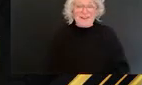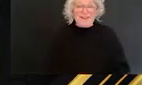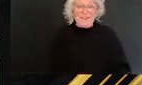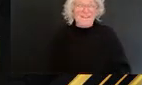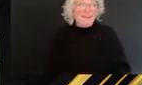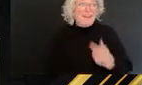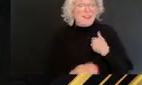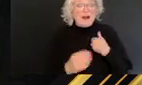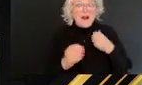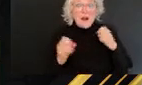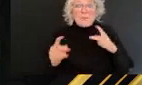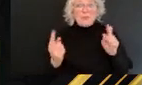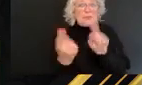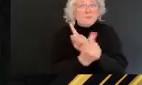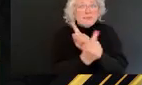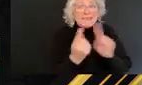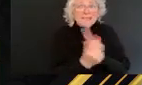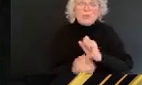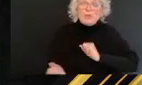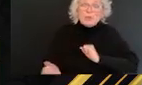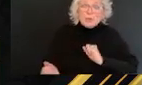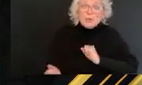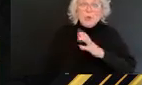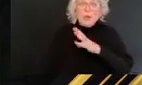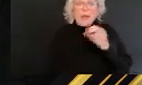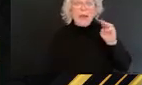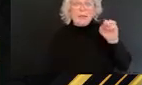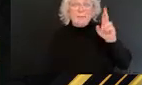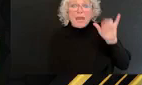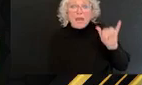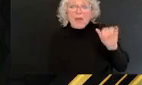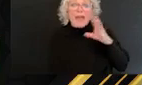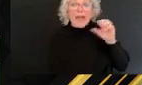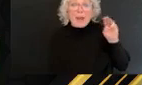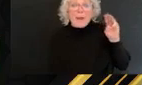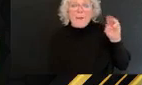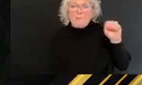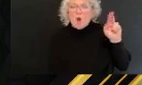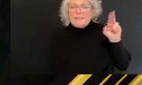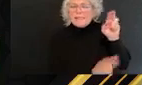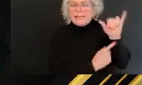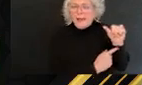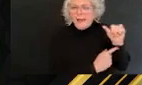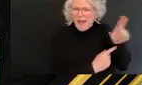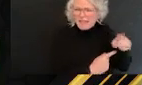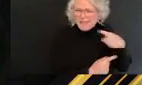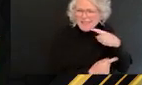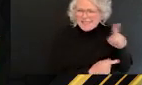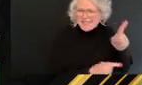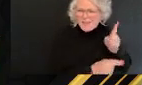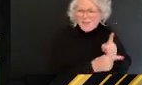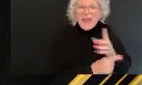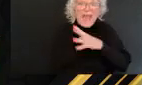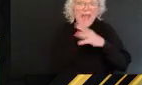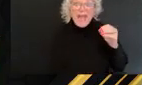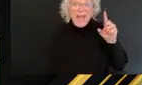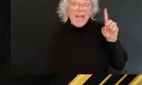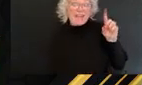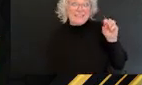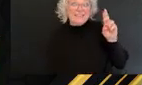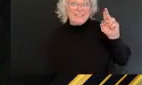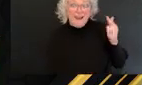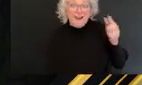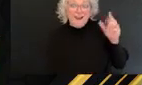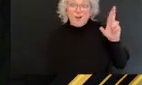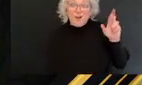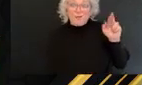and the opportunity to meet and greet not only Sue and Mary and Marcia, I said that right, didn't I, Marcia? And finally, Doug Rowland,